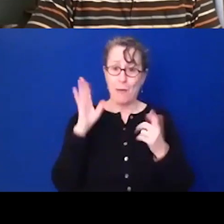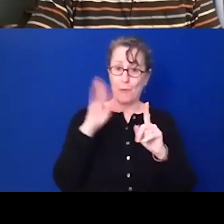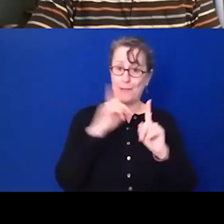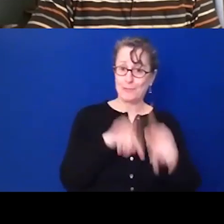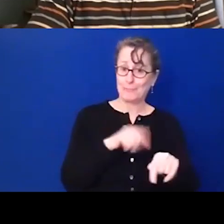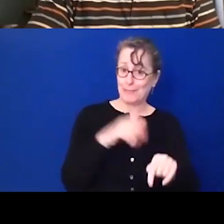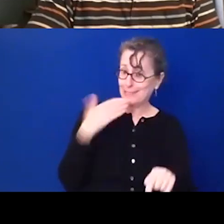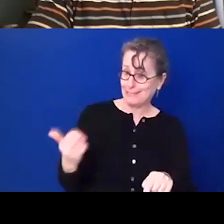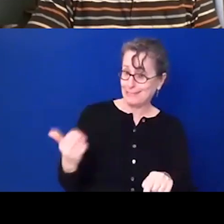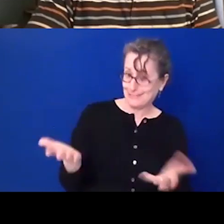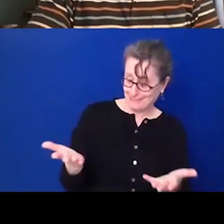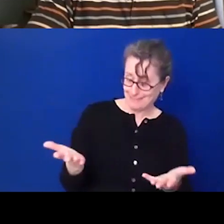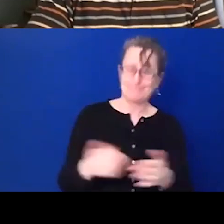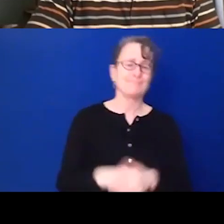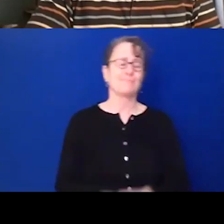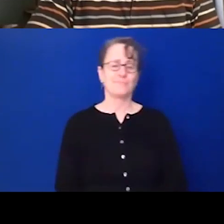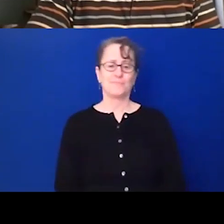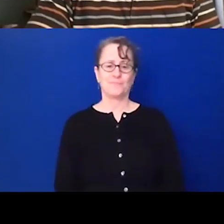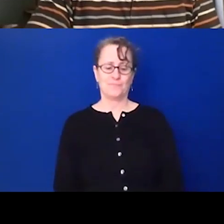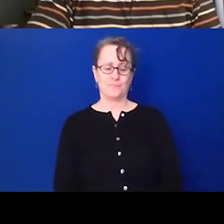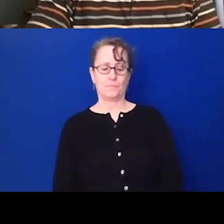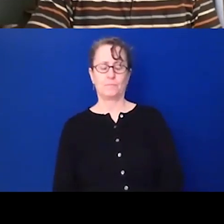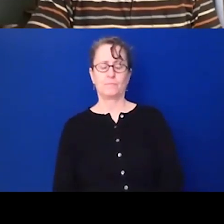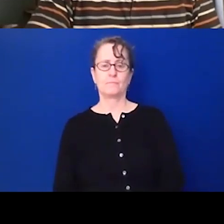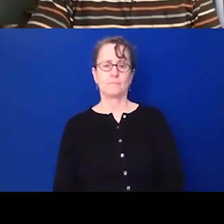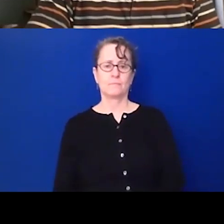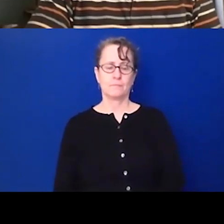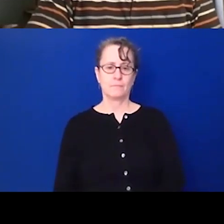will recall that there was a bit more